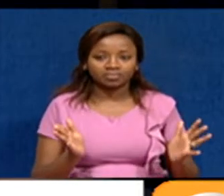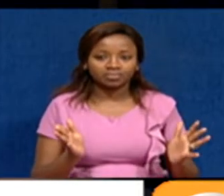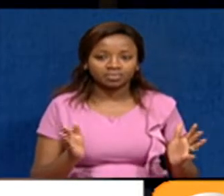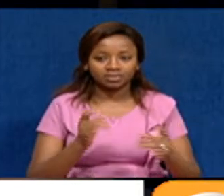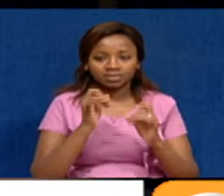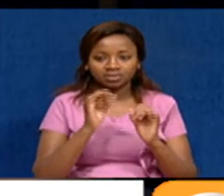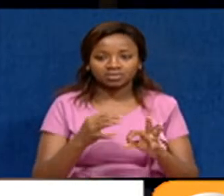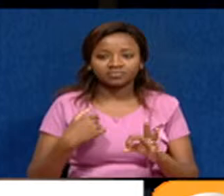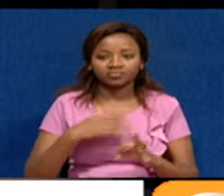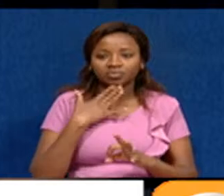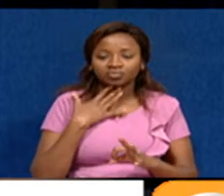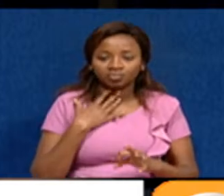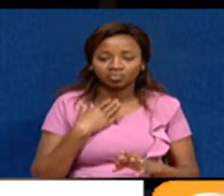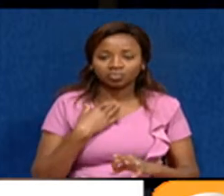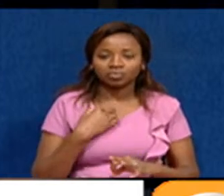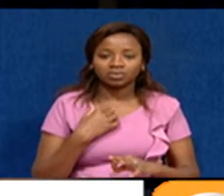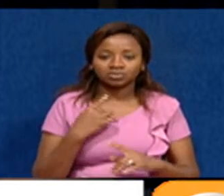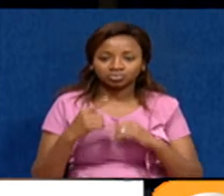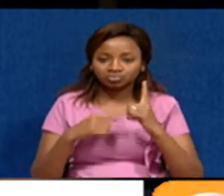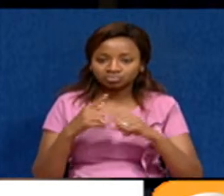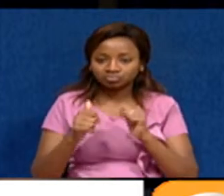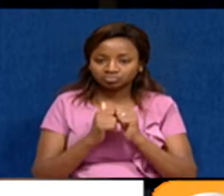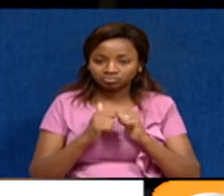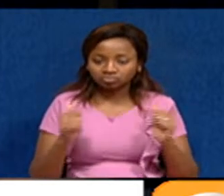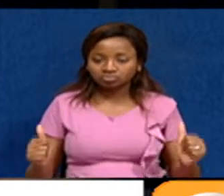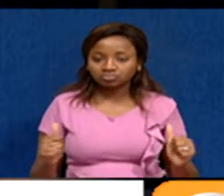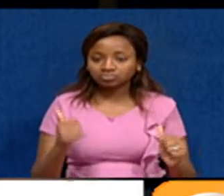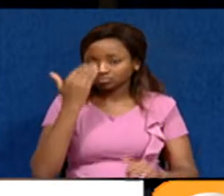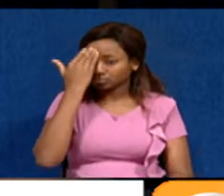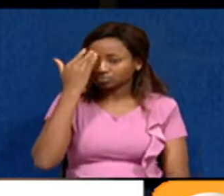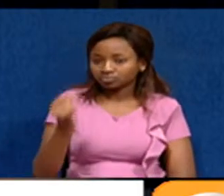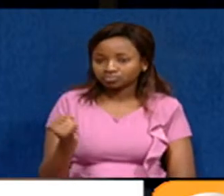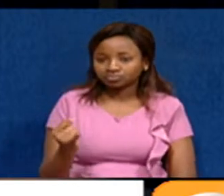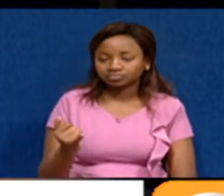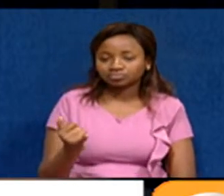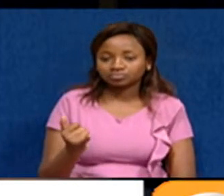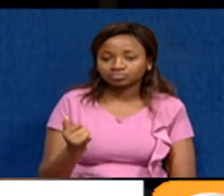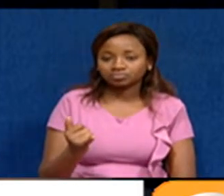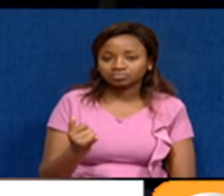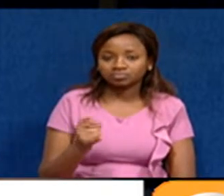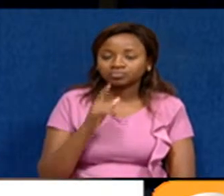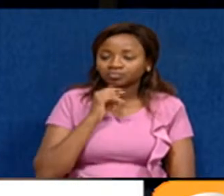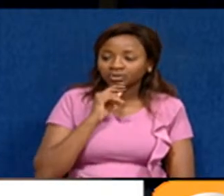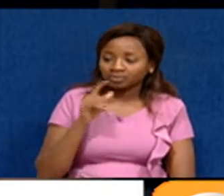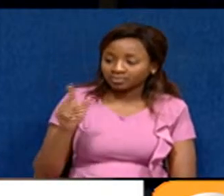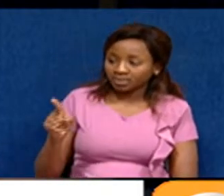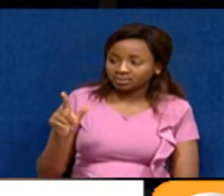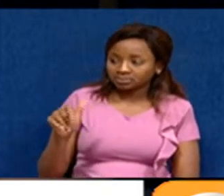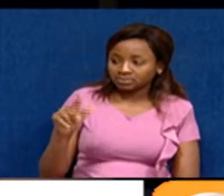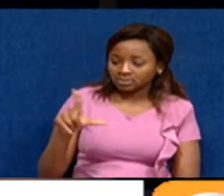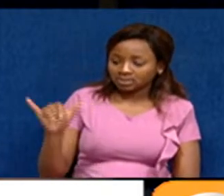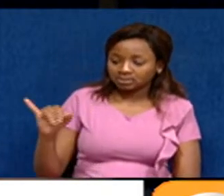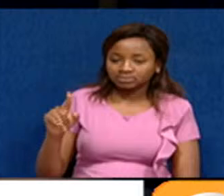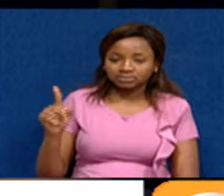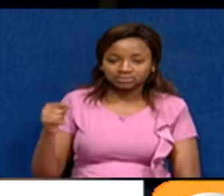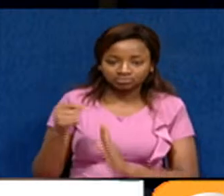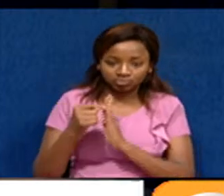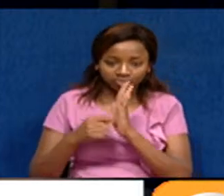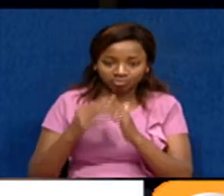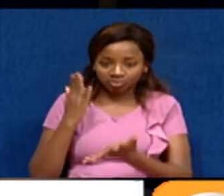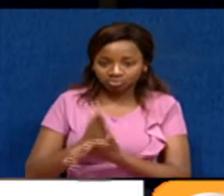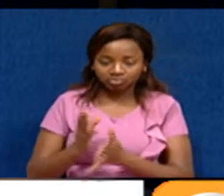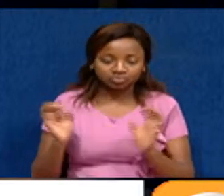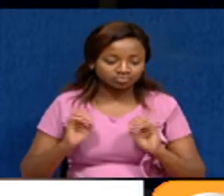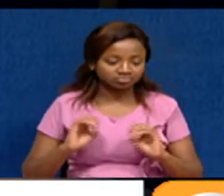this morass. It is not true what my good friend Ali is talking about with